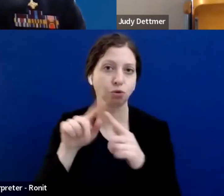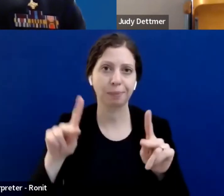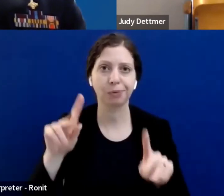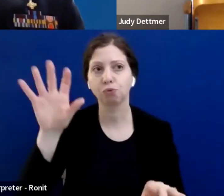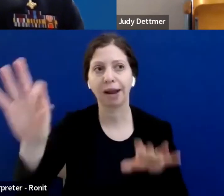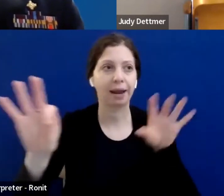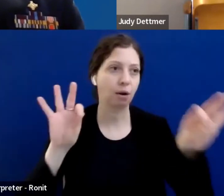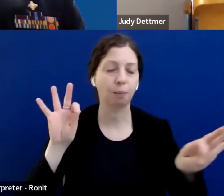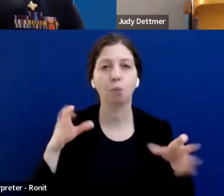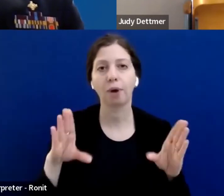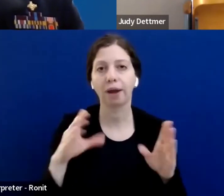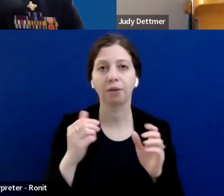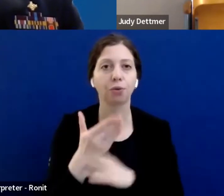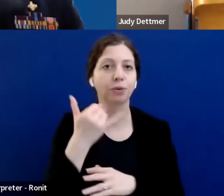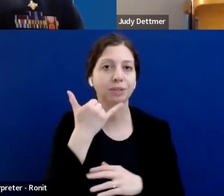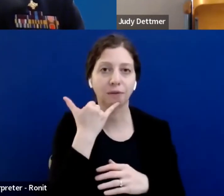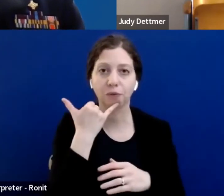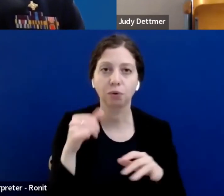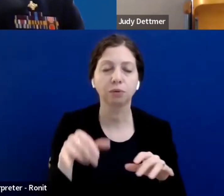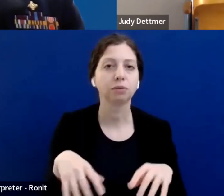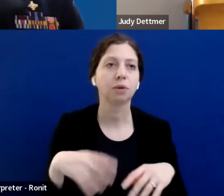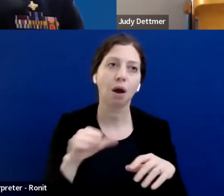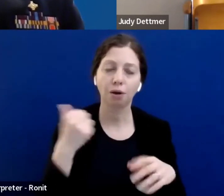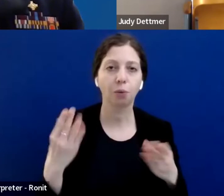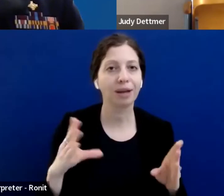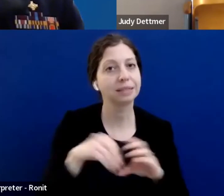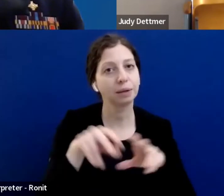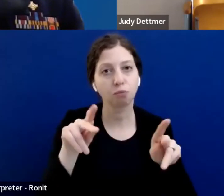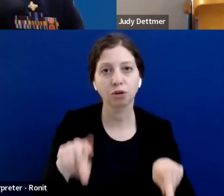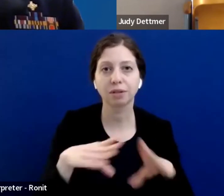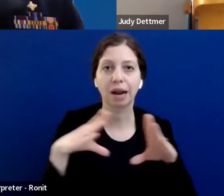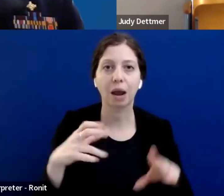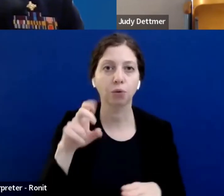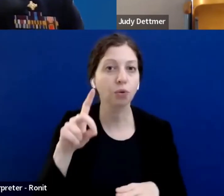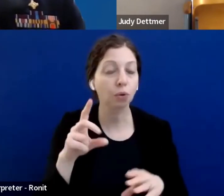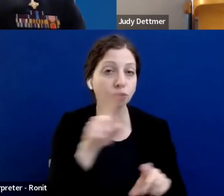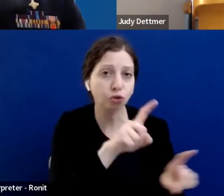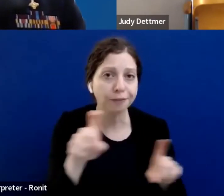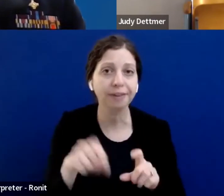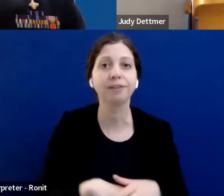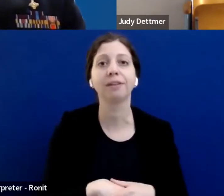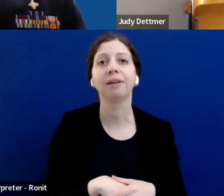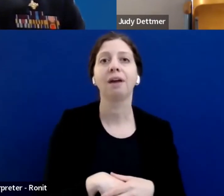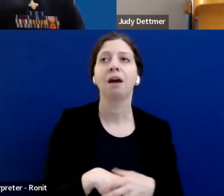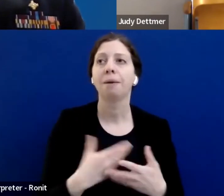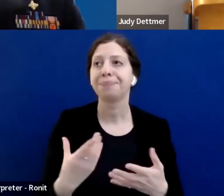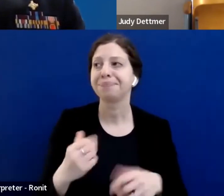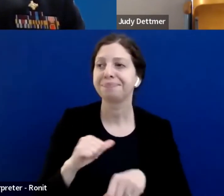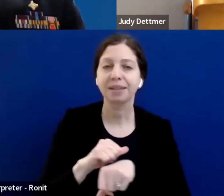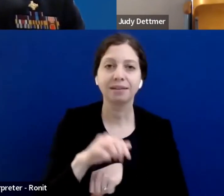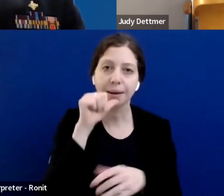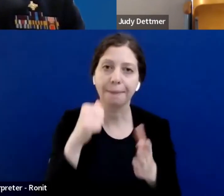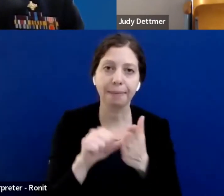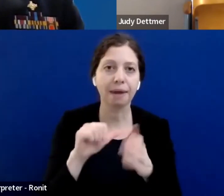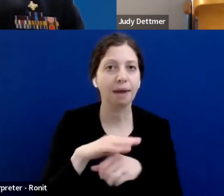telephone survey. And there are other ways of doing that. There are in-person household surveys. They're sending mail to